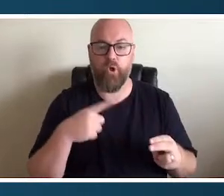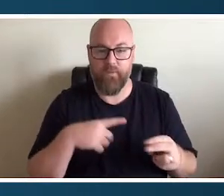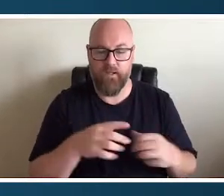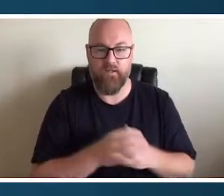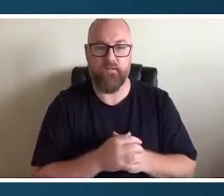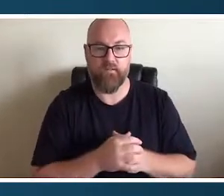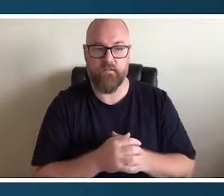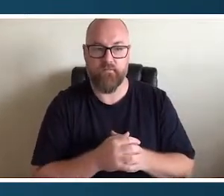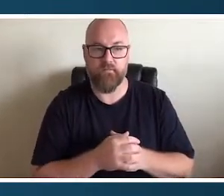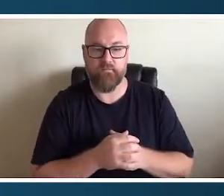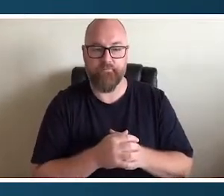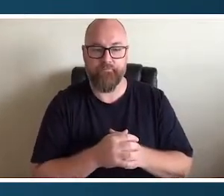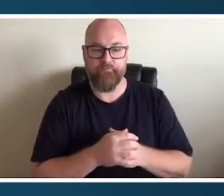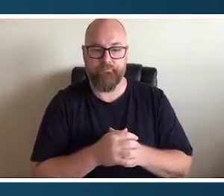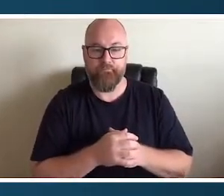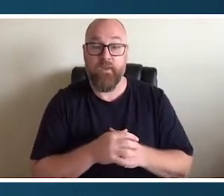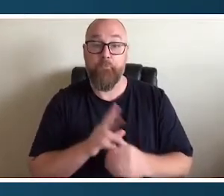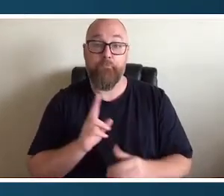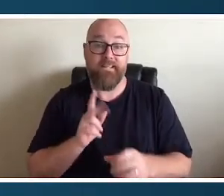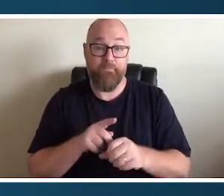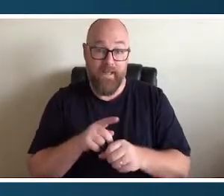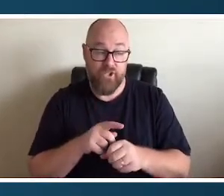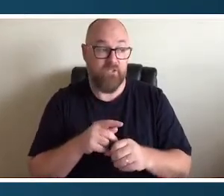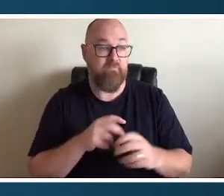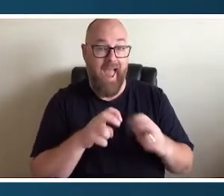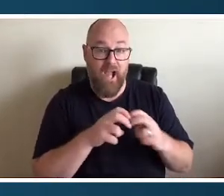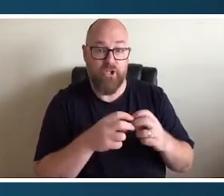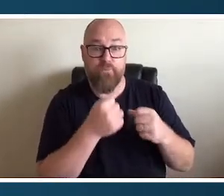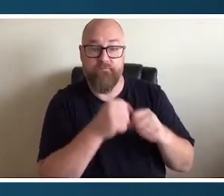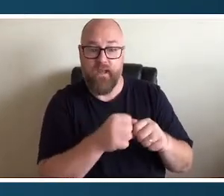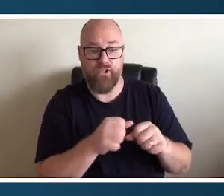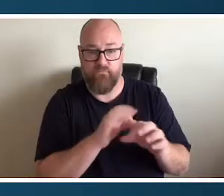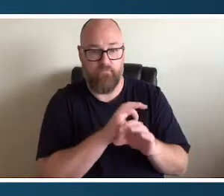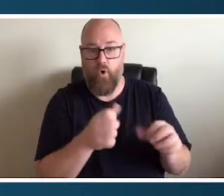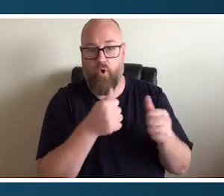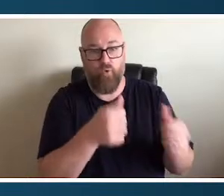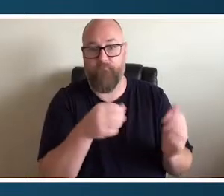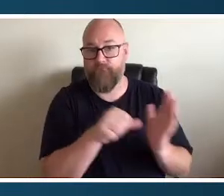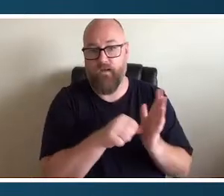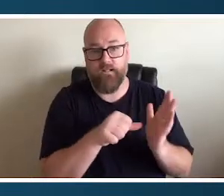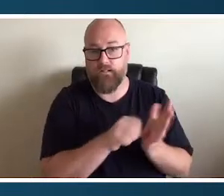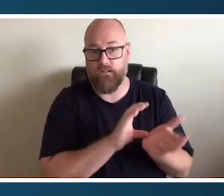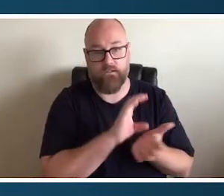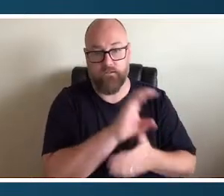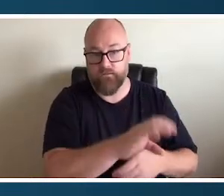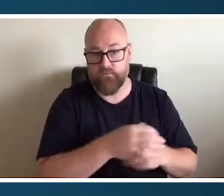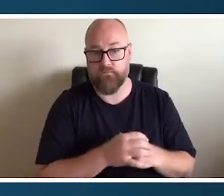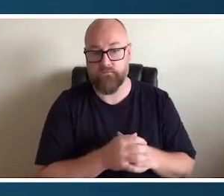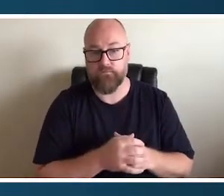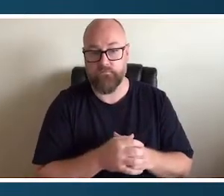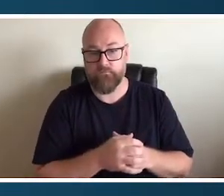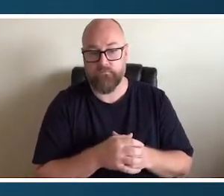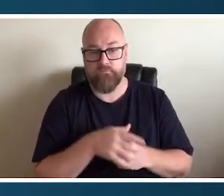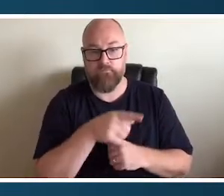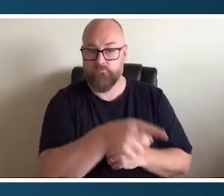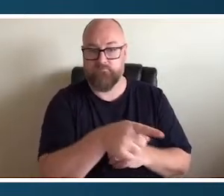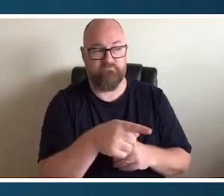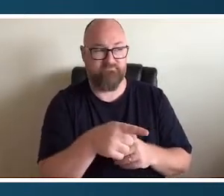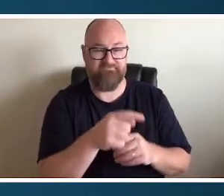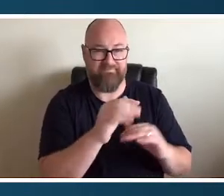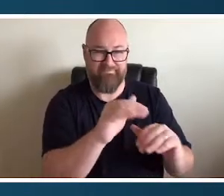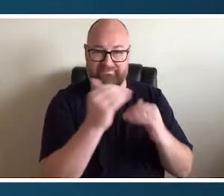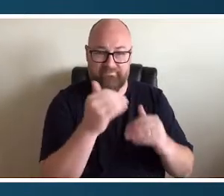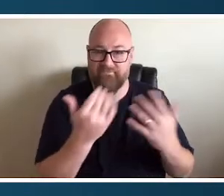remains underfunded, and the participation of affected people is still too limited.